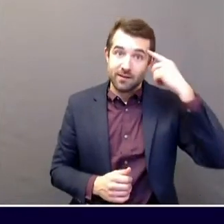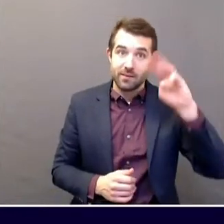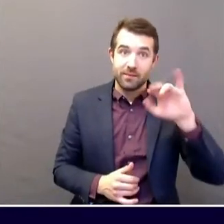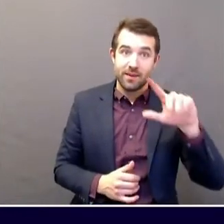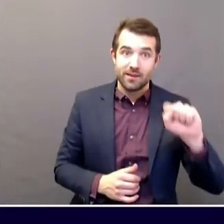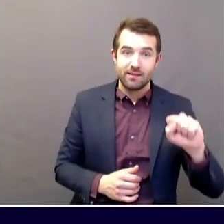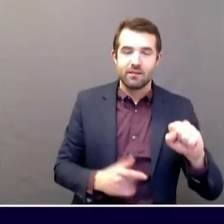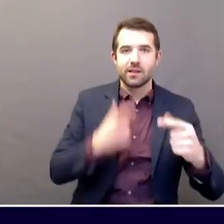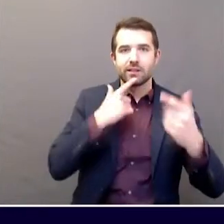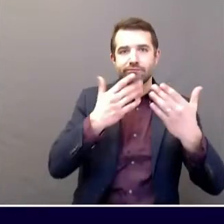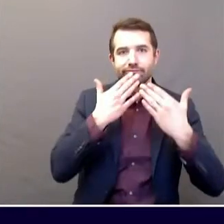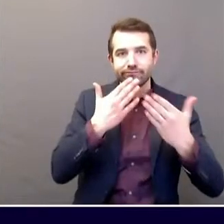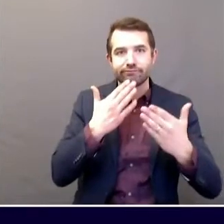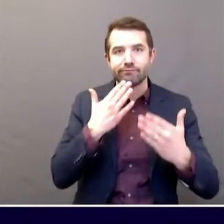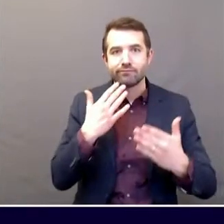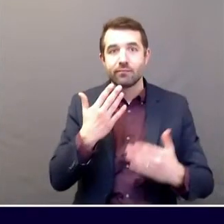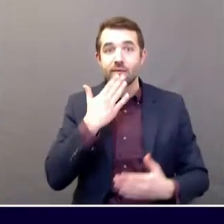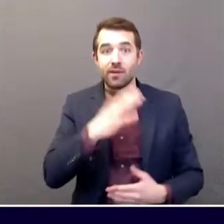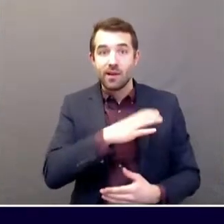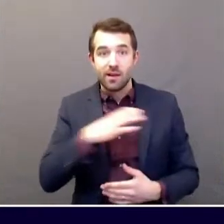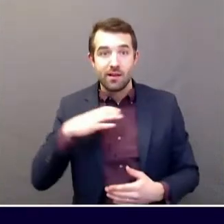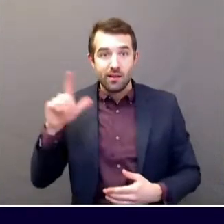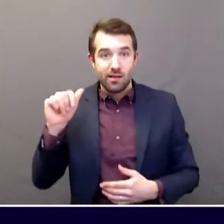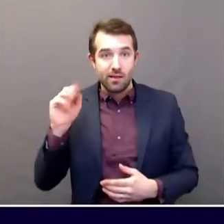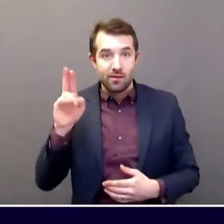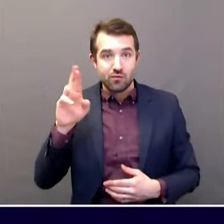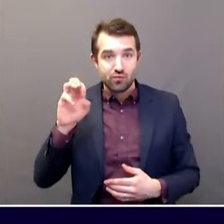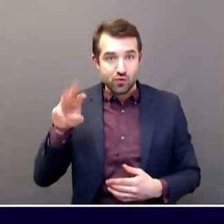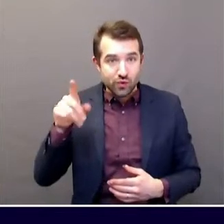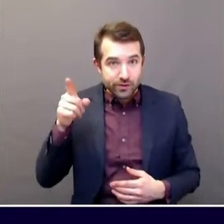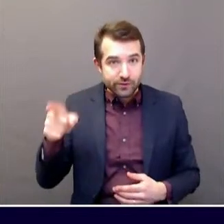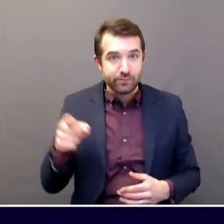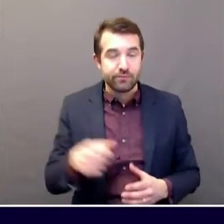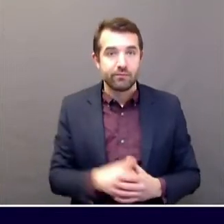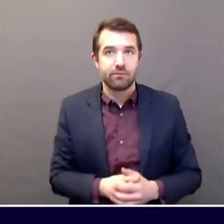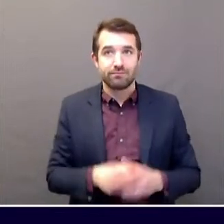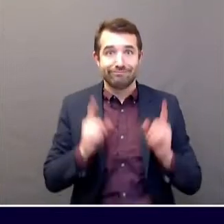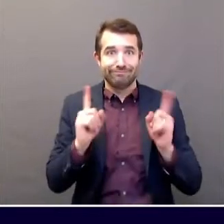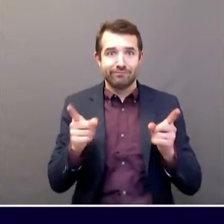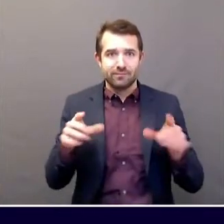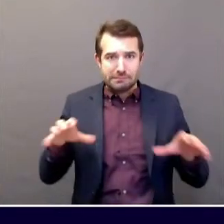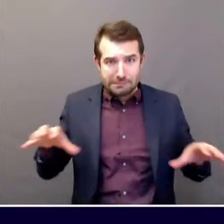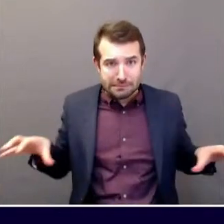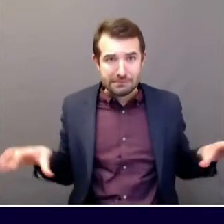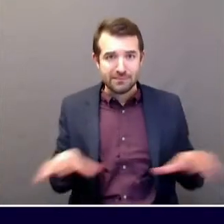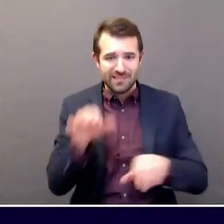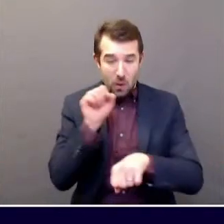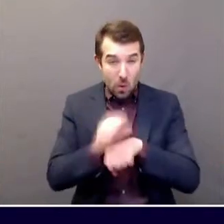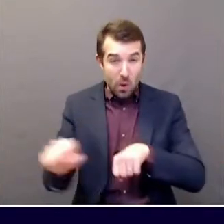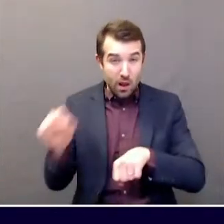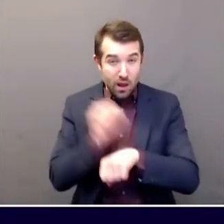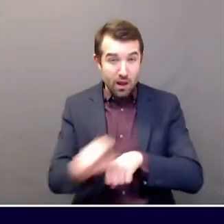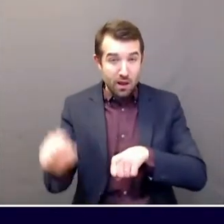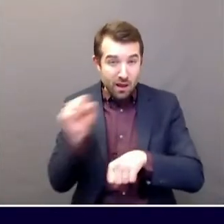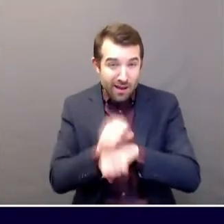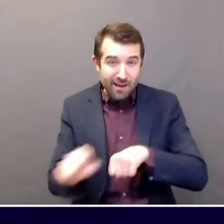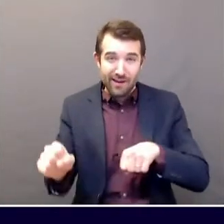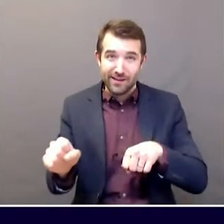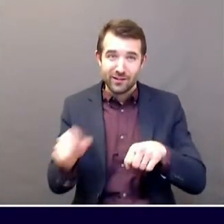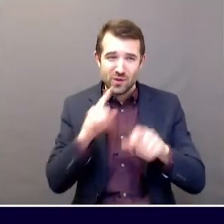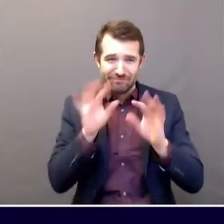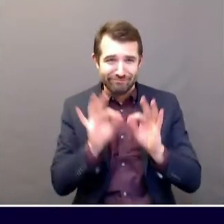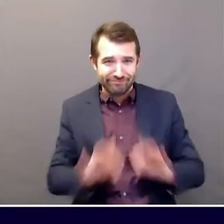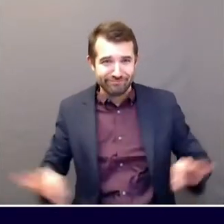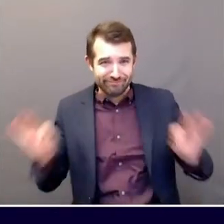for participating and doing everything you've been doing for so long to keep us apprised of all public